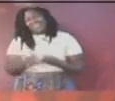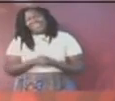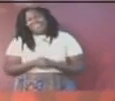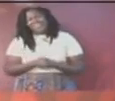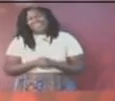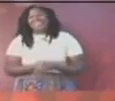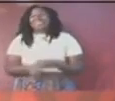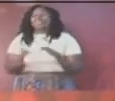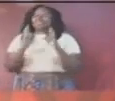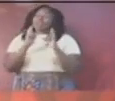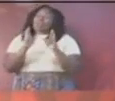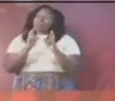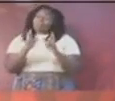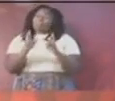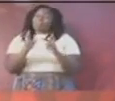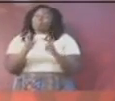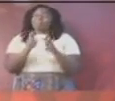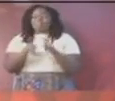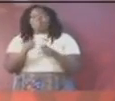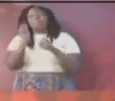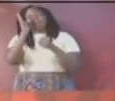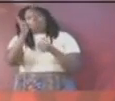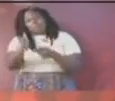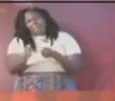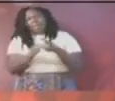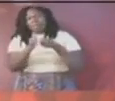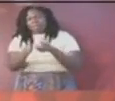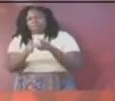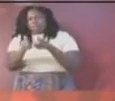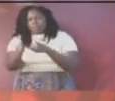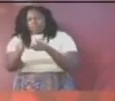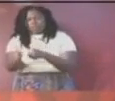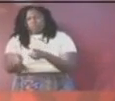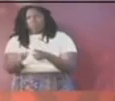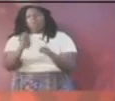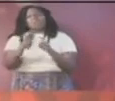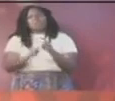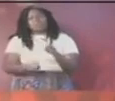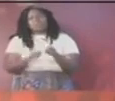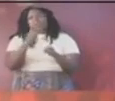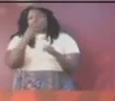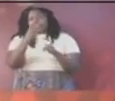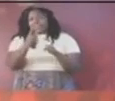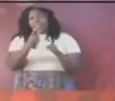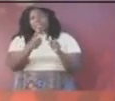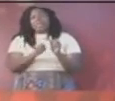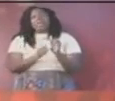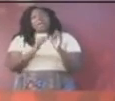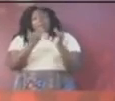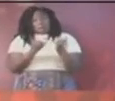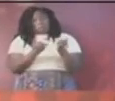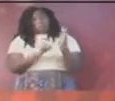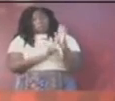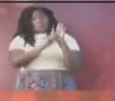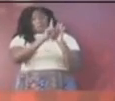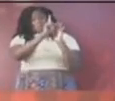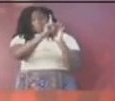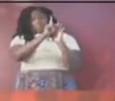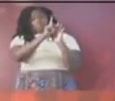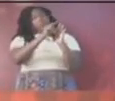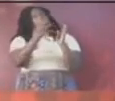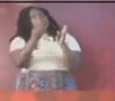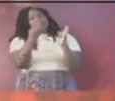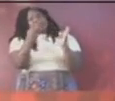we begin to see that deviation from the projected upward trend that indicates that we are having some